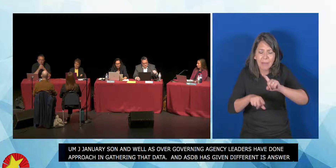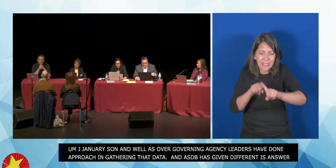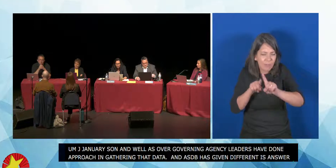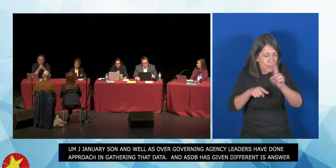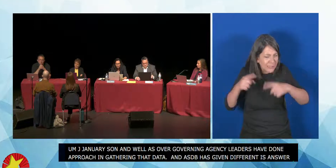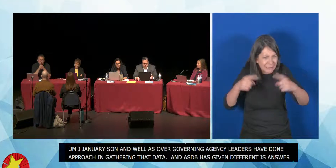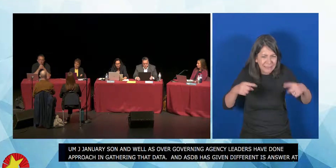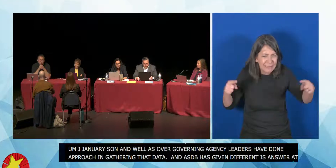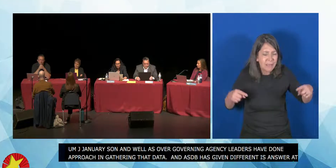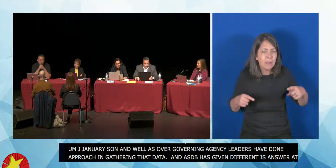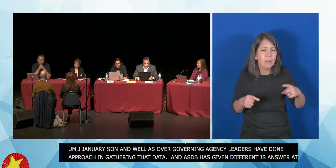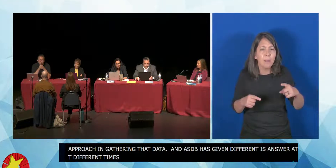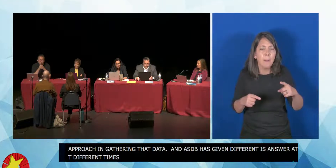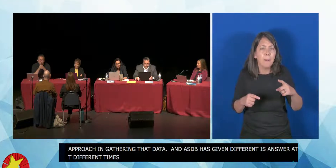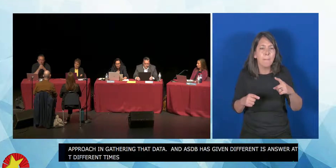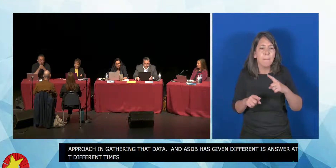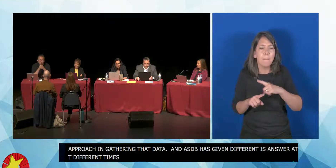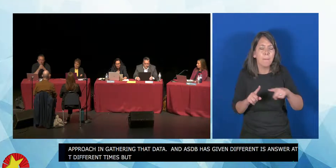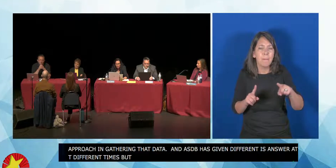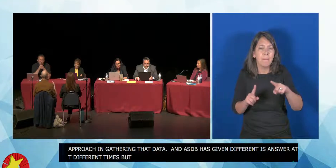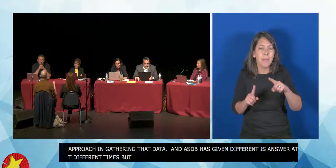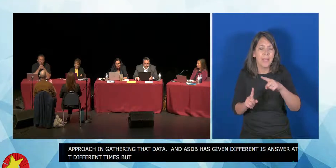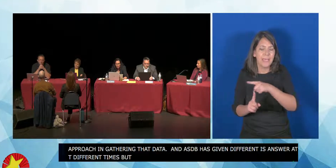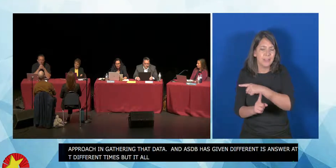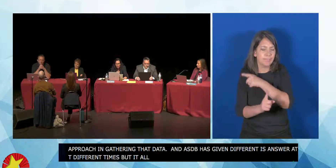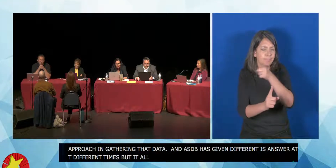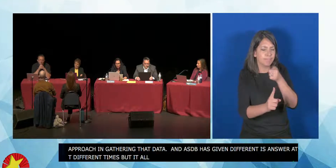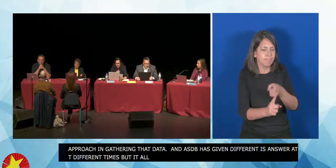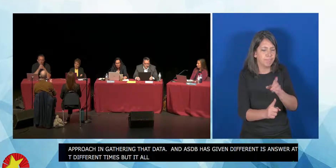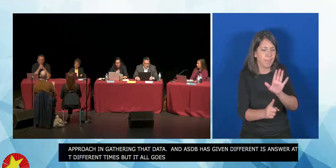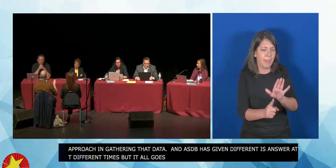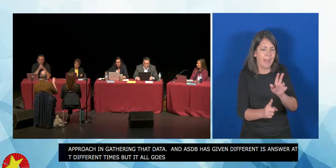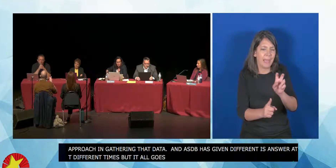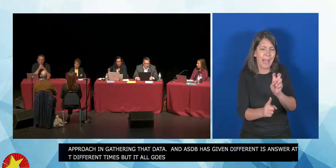back to the itinerant program